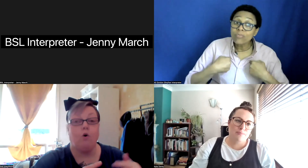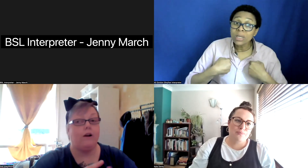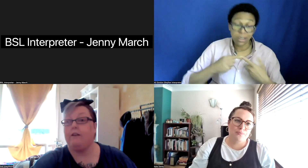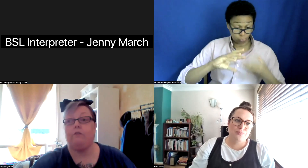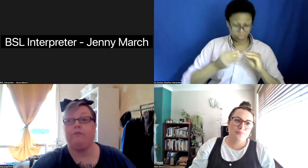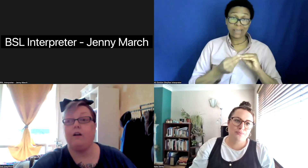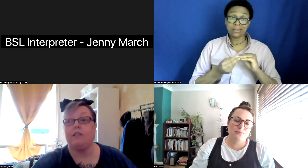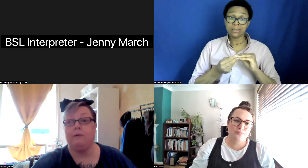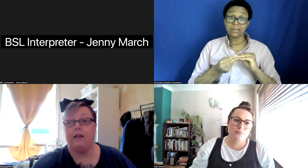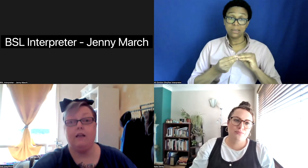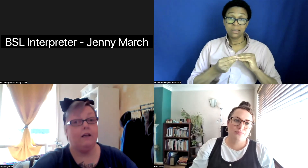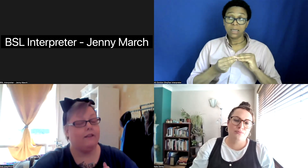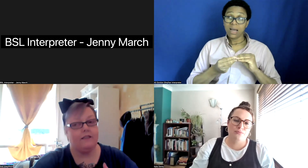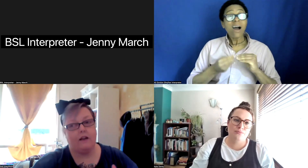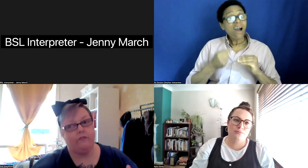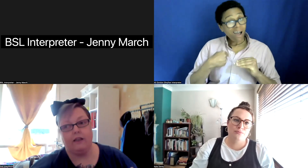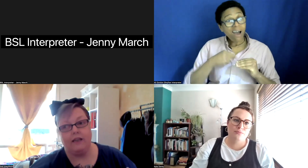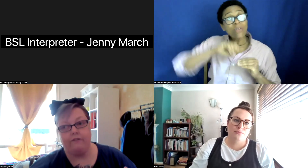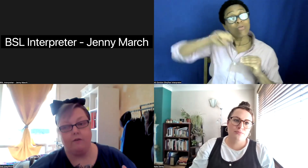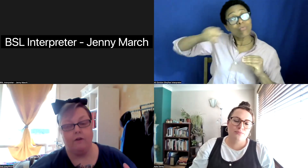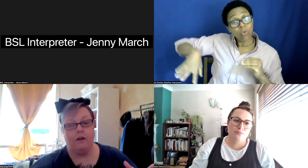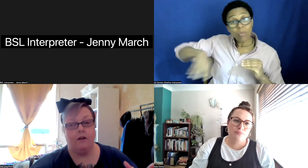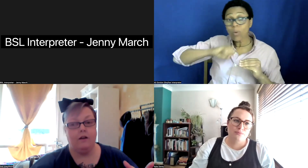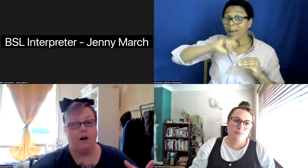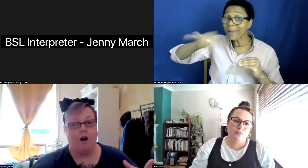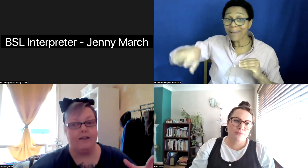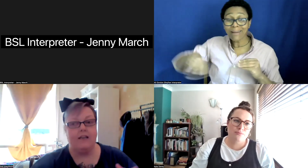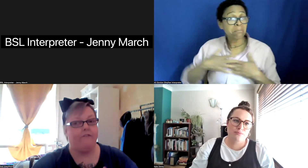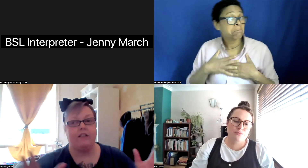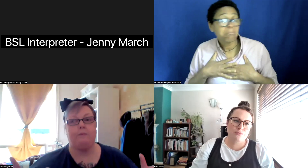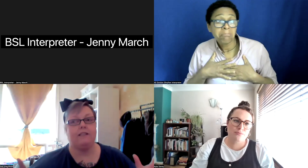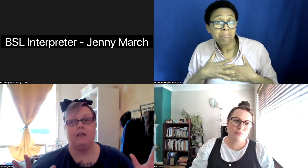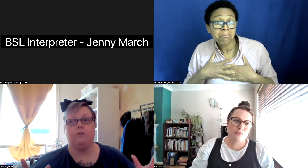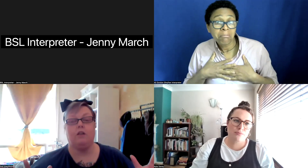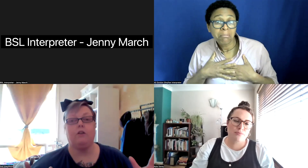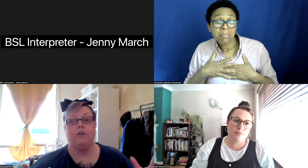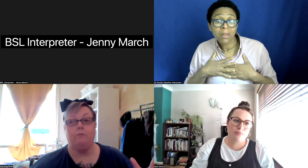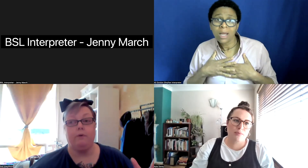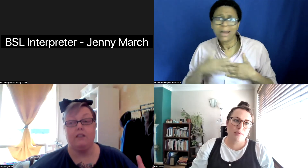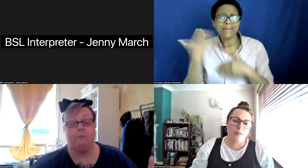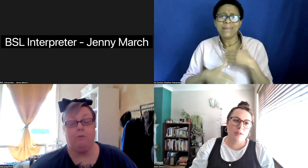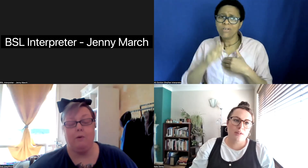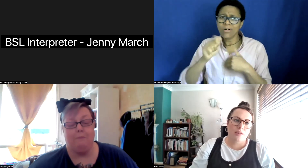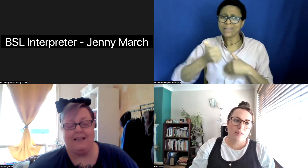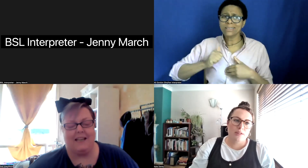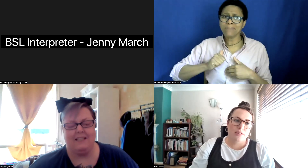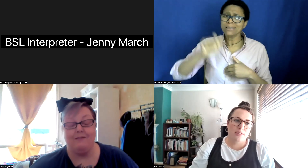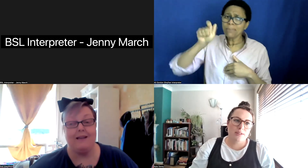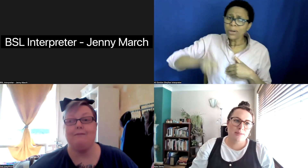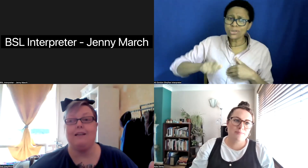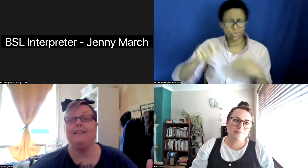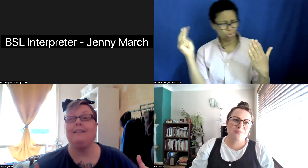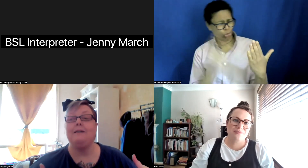process, or I never refer to them again. They're definitely never, I never expect anyone to look at them, because they probably wouldn't make sense